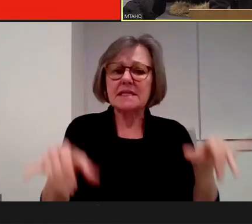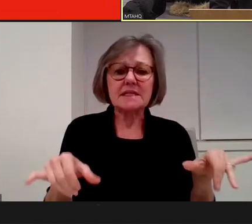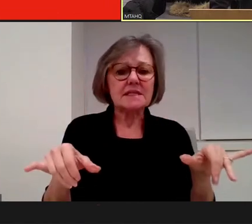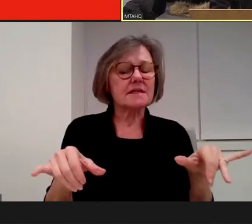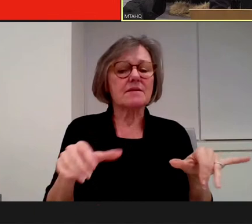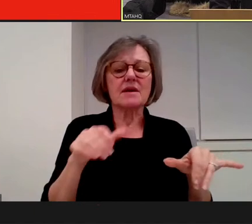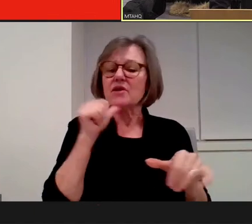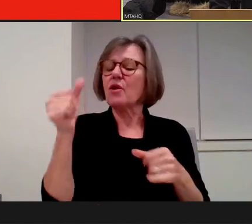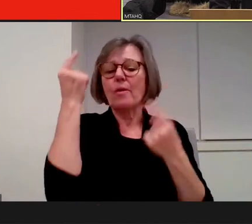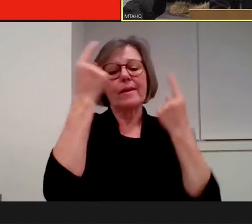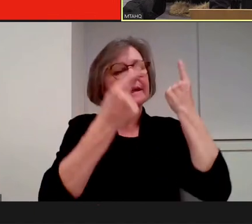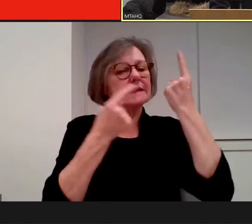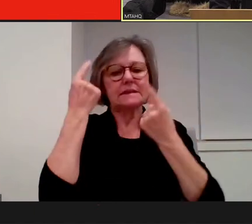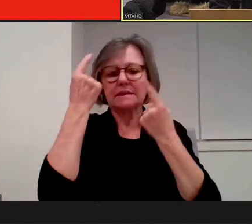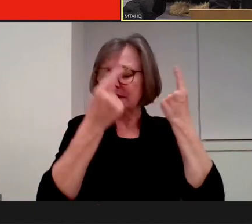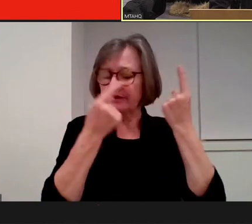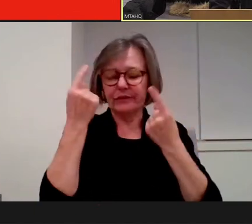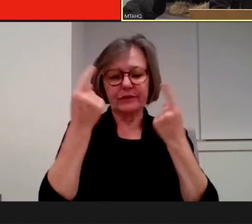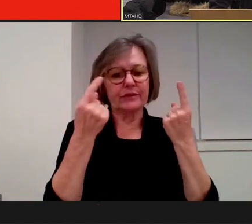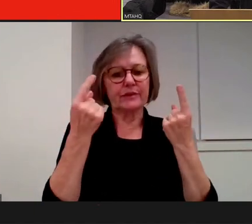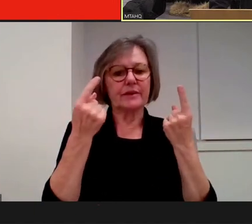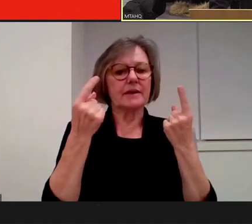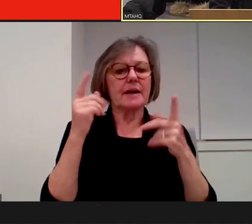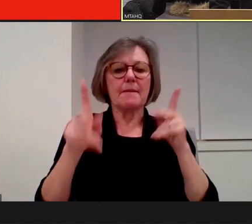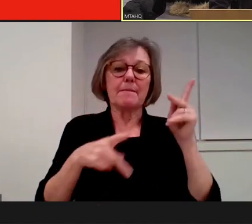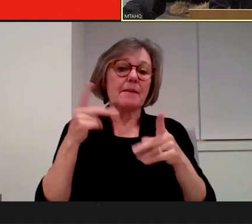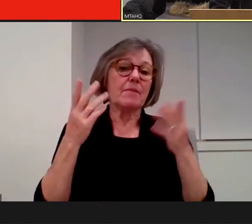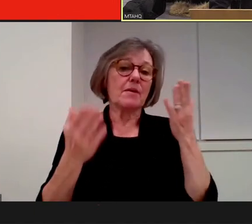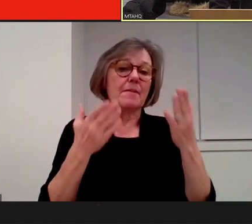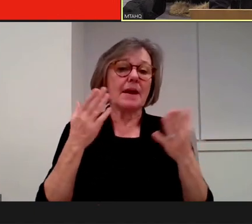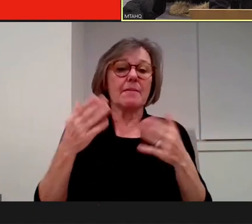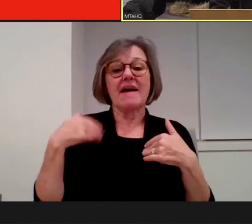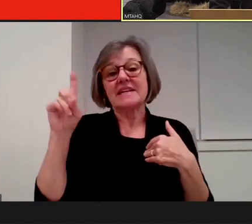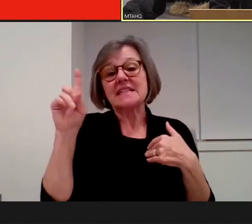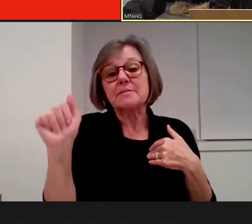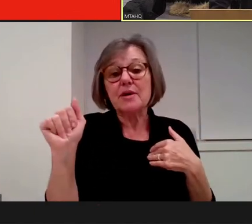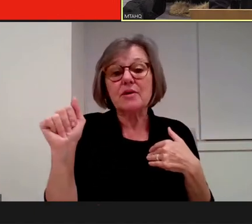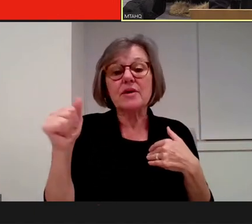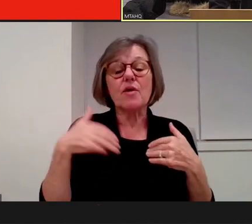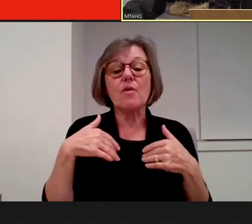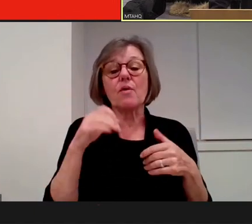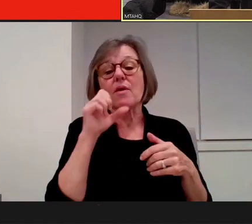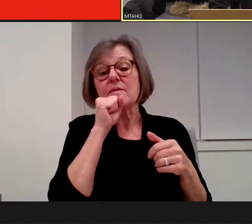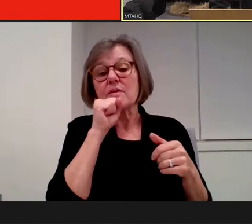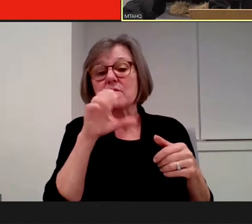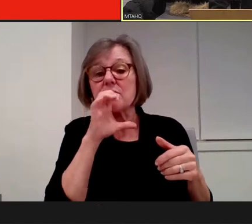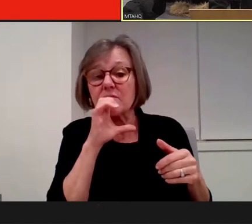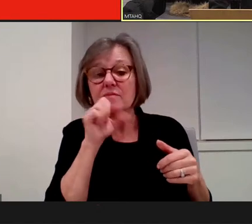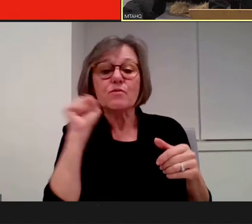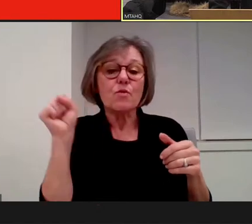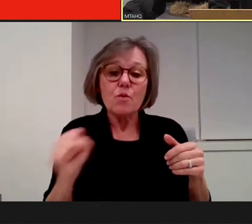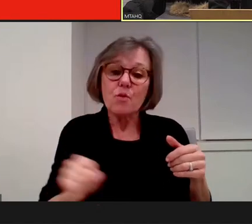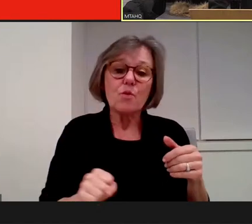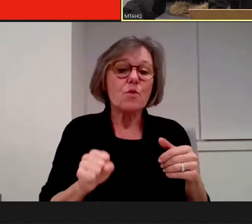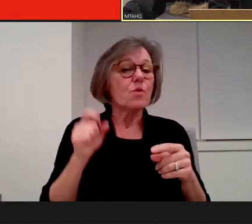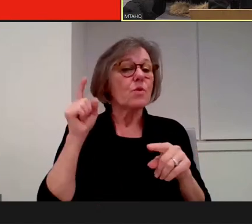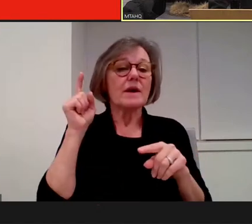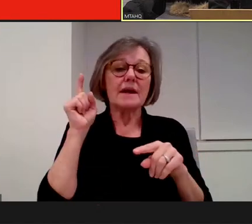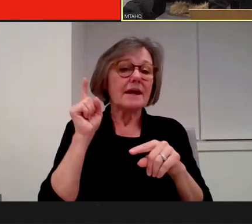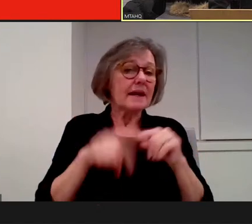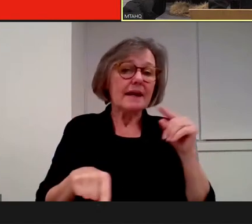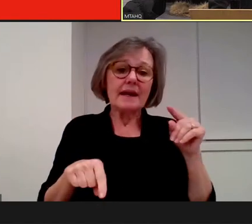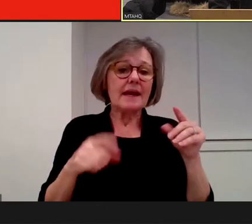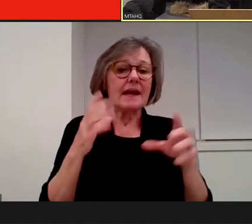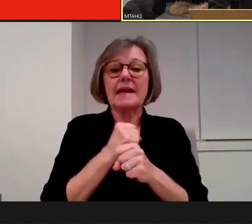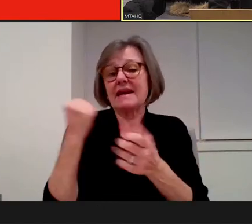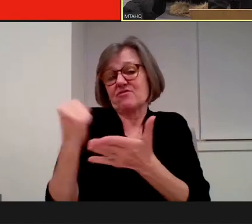take in consideration any people who might be disabled or have elderly issues or who might not be able to get a